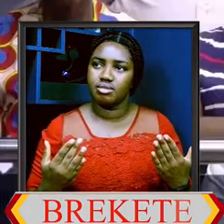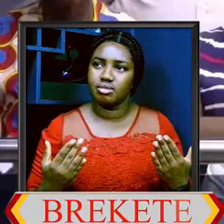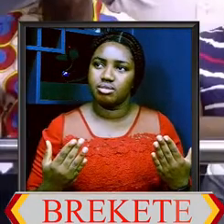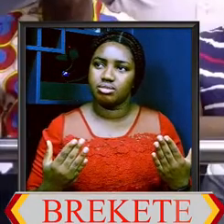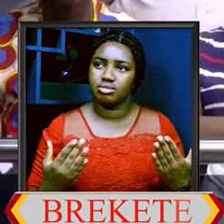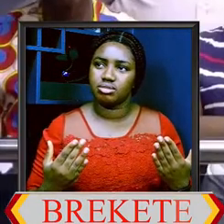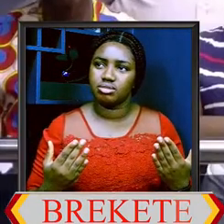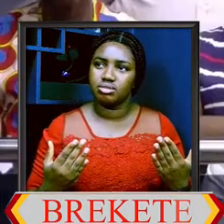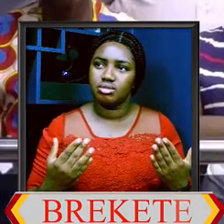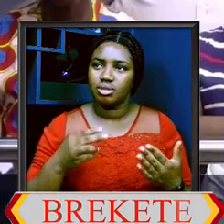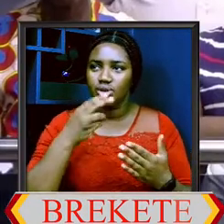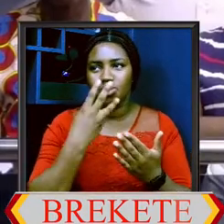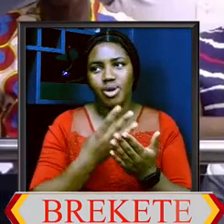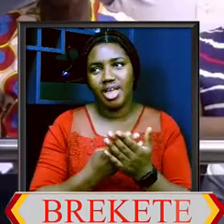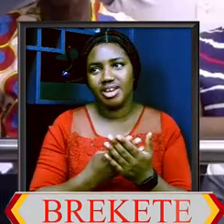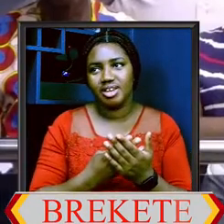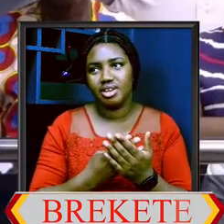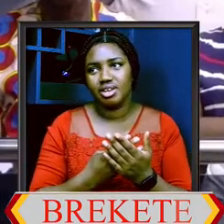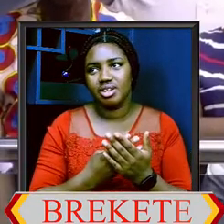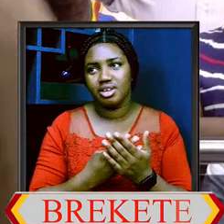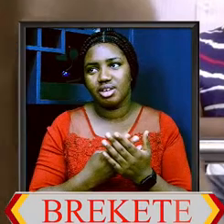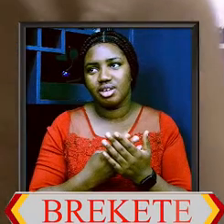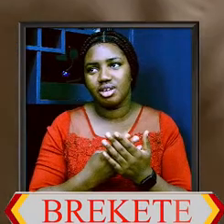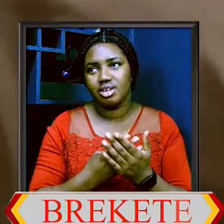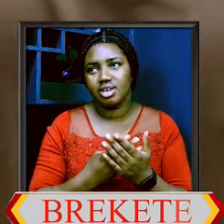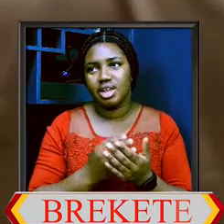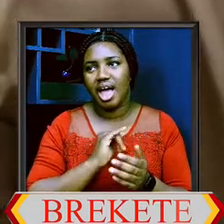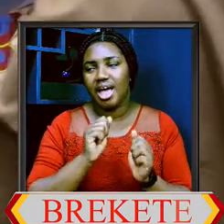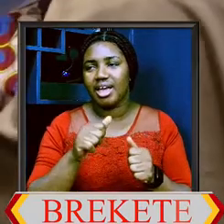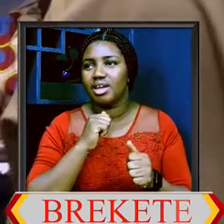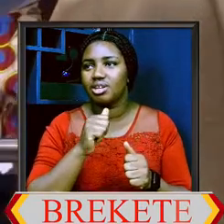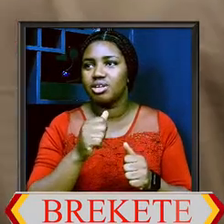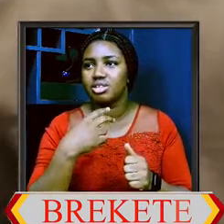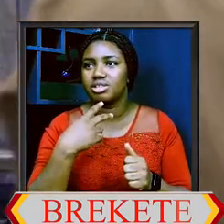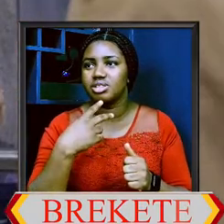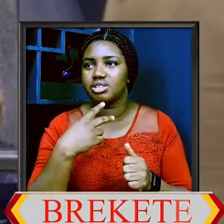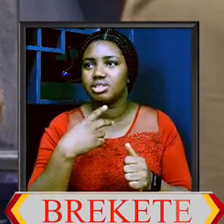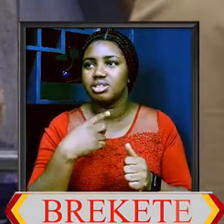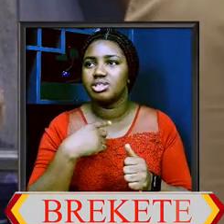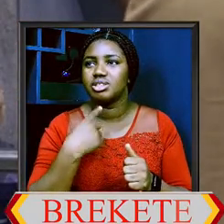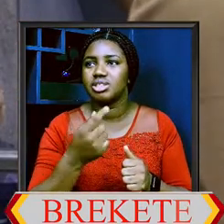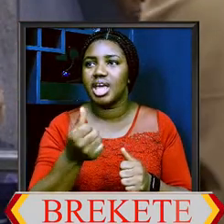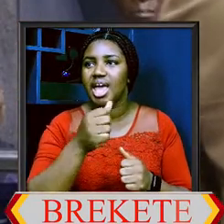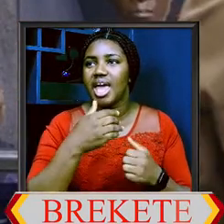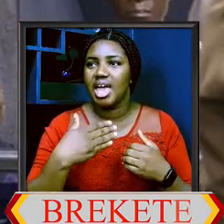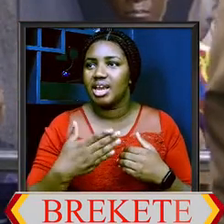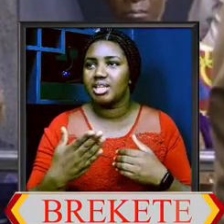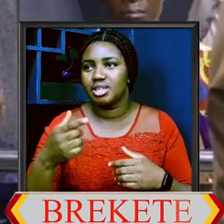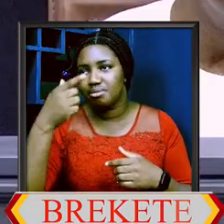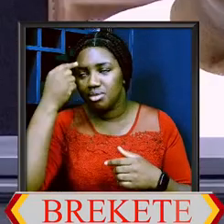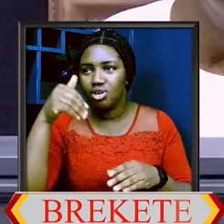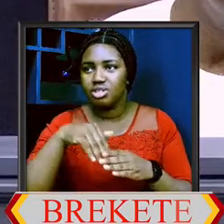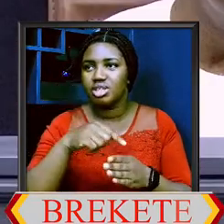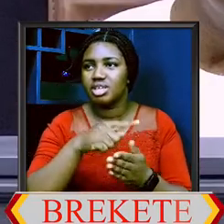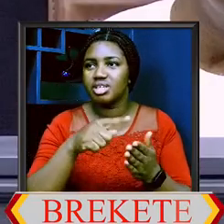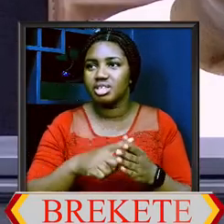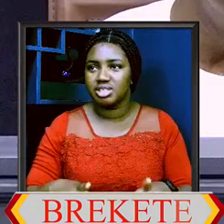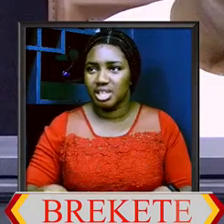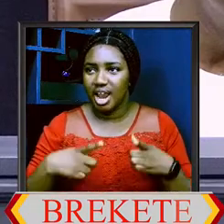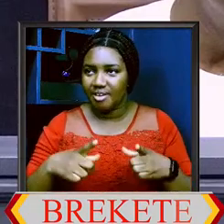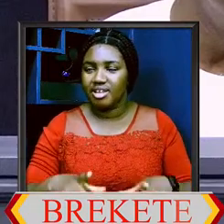happy well if you said that I can't say anything because in this life life is full